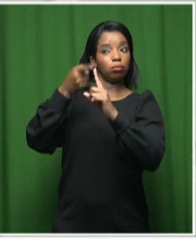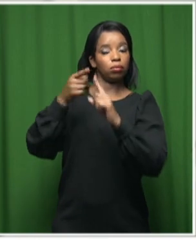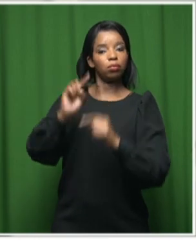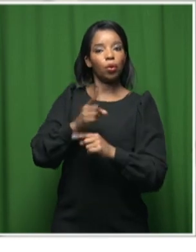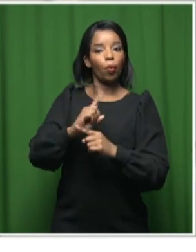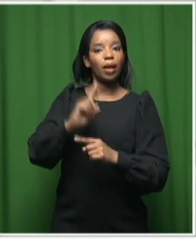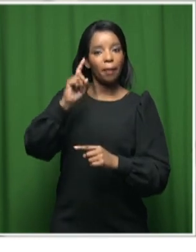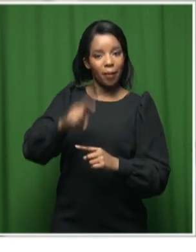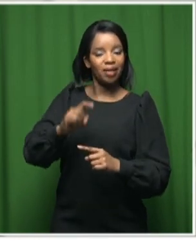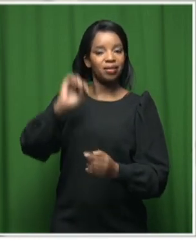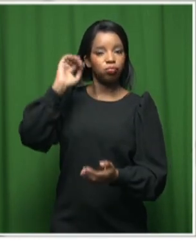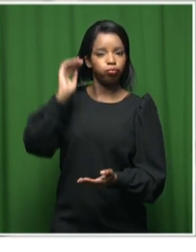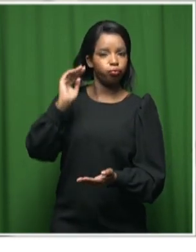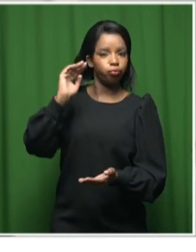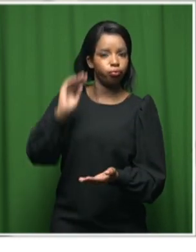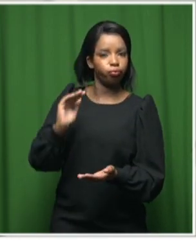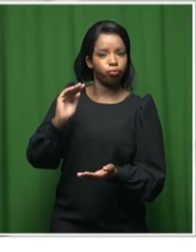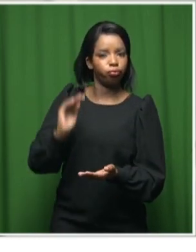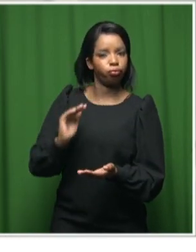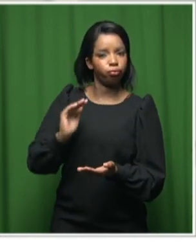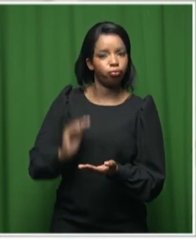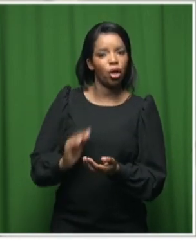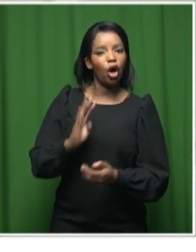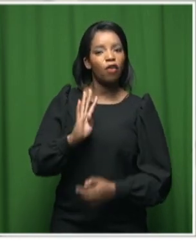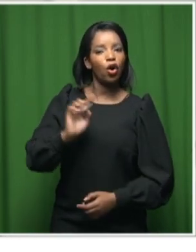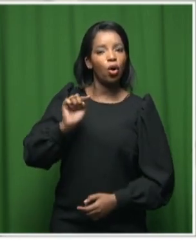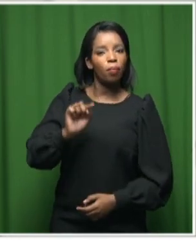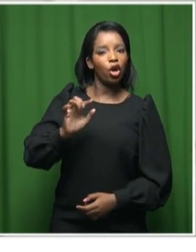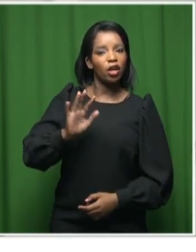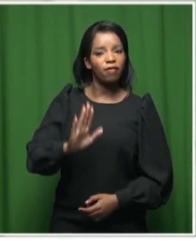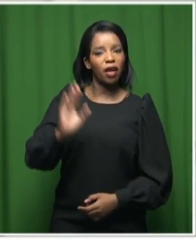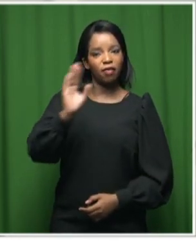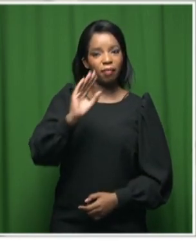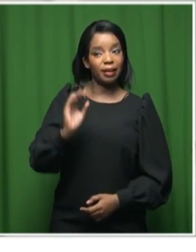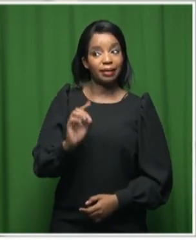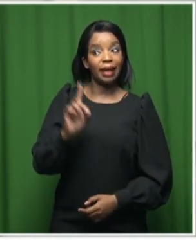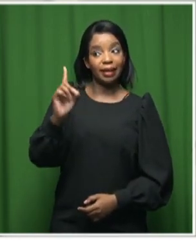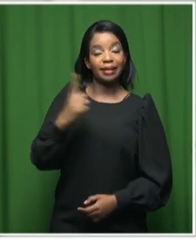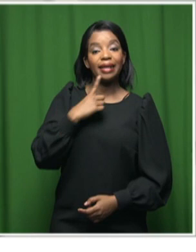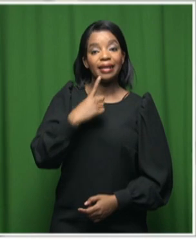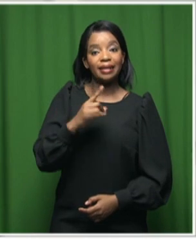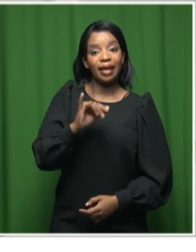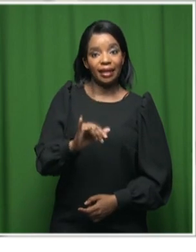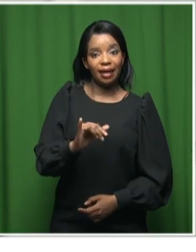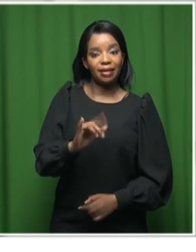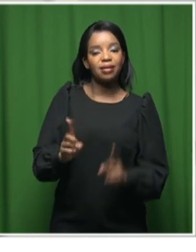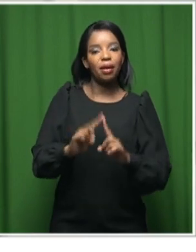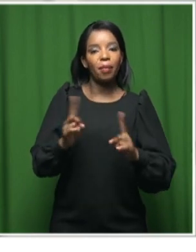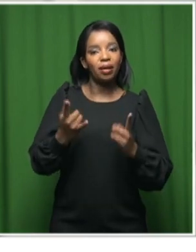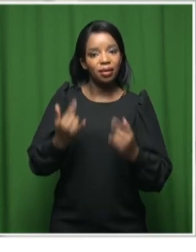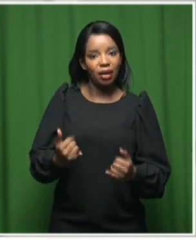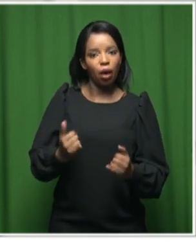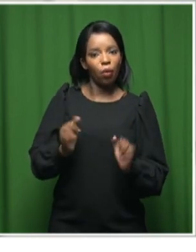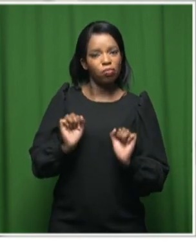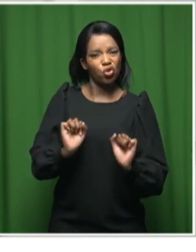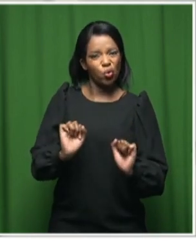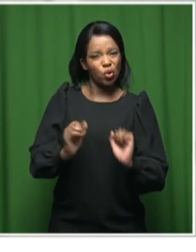4.5%, which, according to the policy, it will balance the economy and